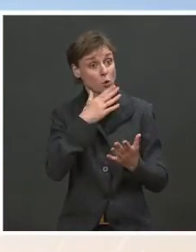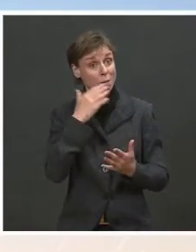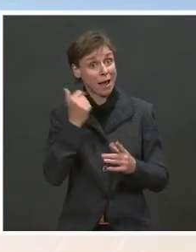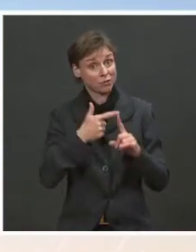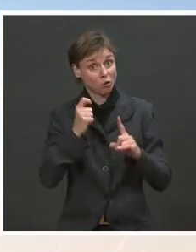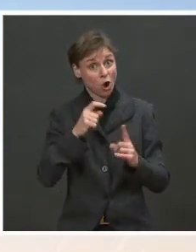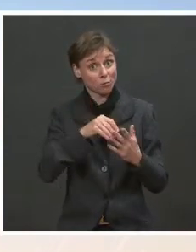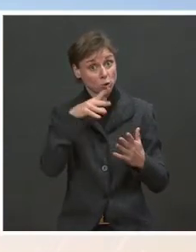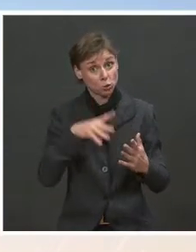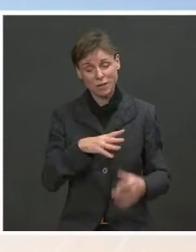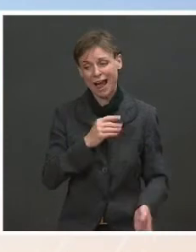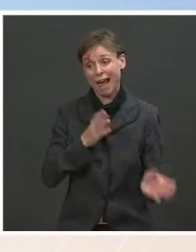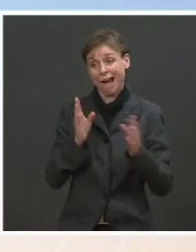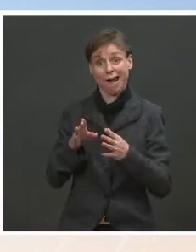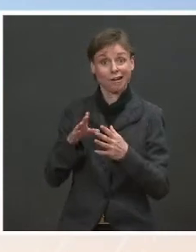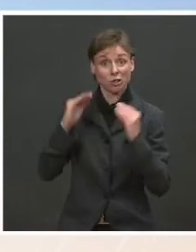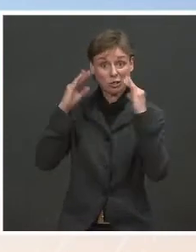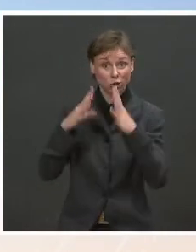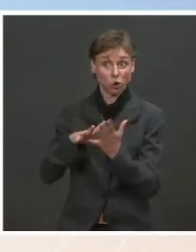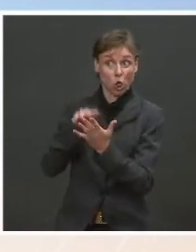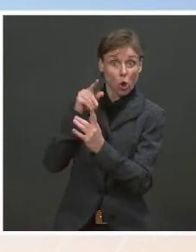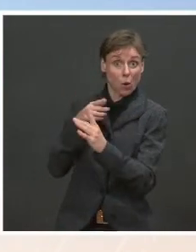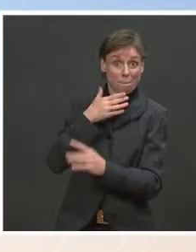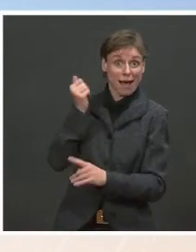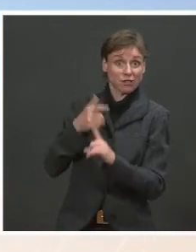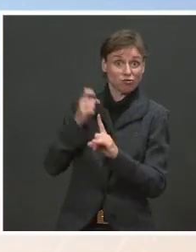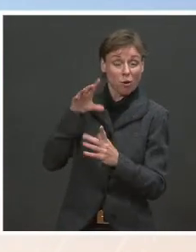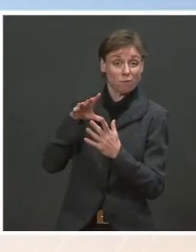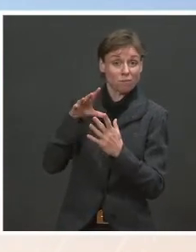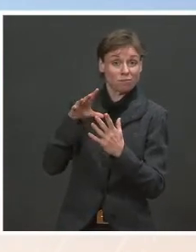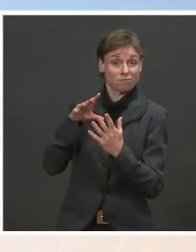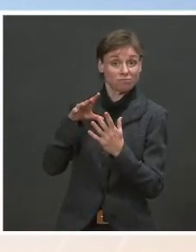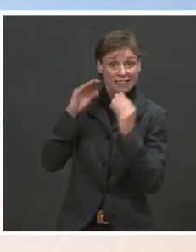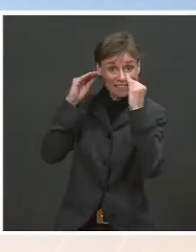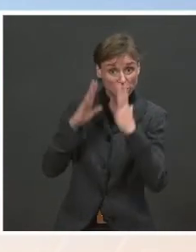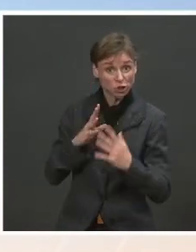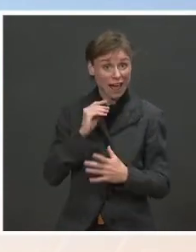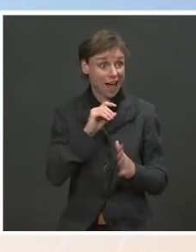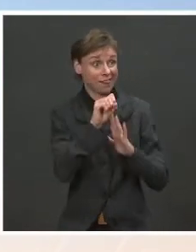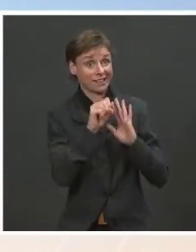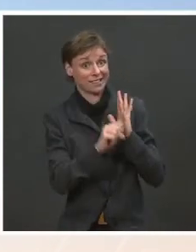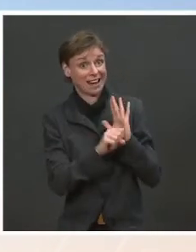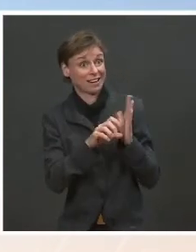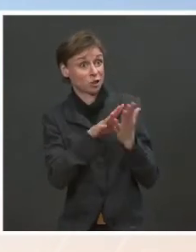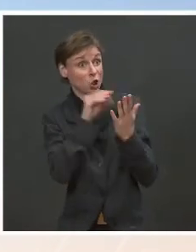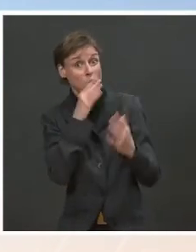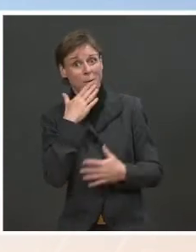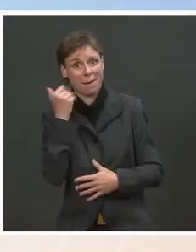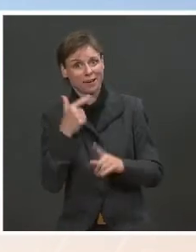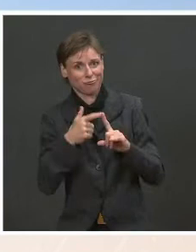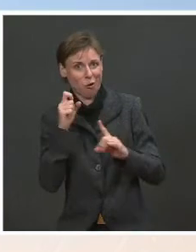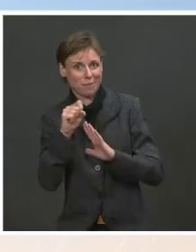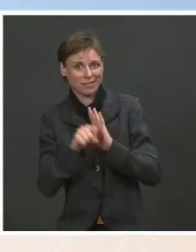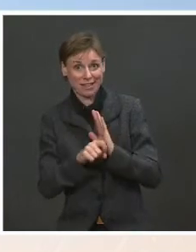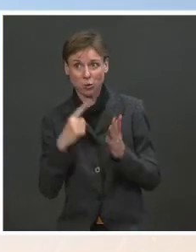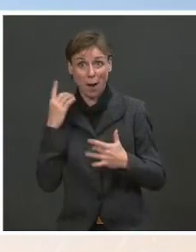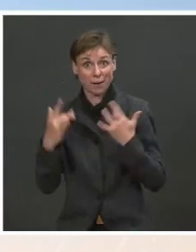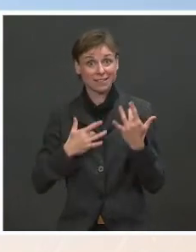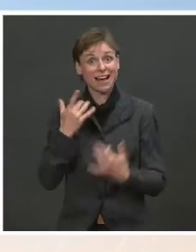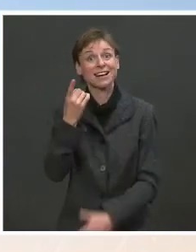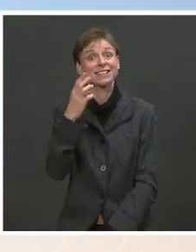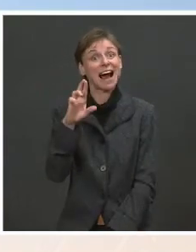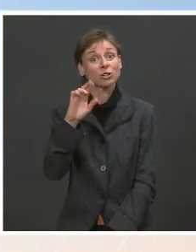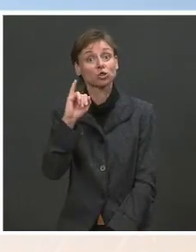teachers, and states will learn best from states on how to safely reopen schools quickly. I'm really excited that Dr. Jill Biden will be